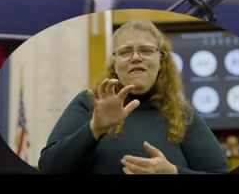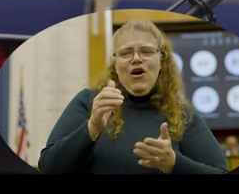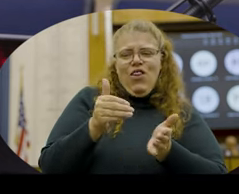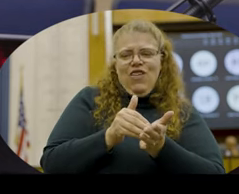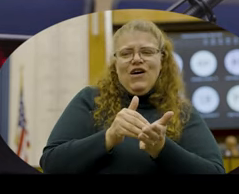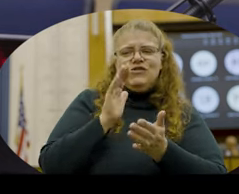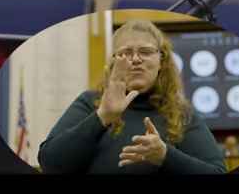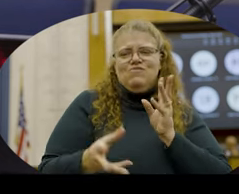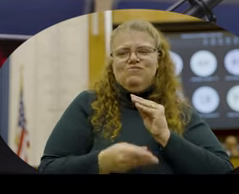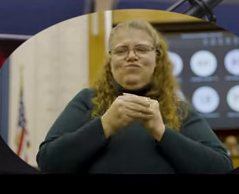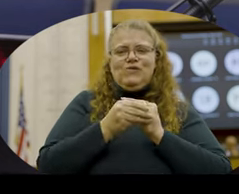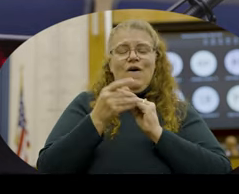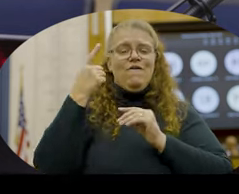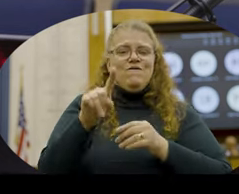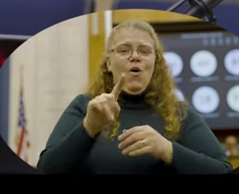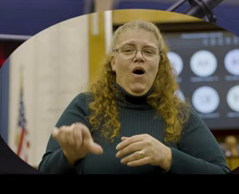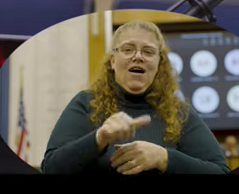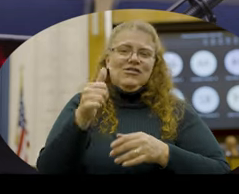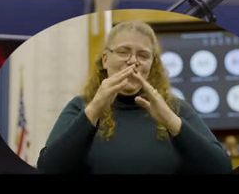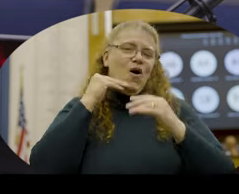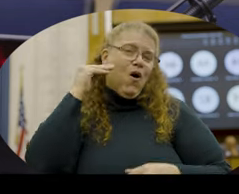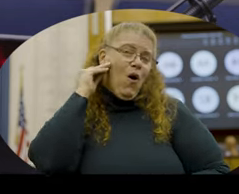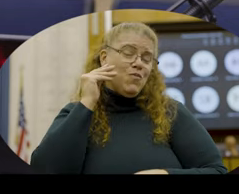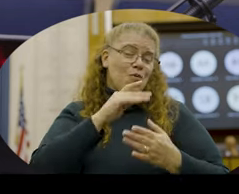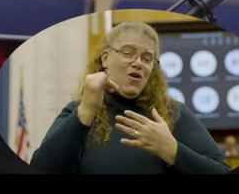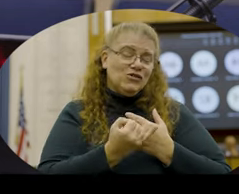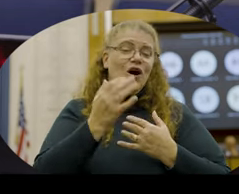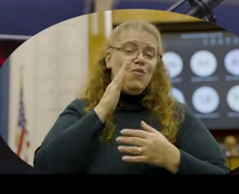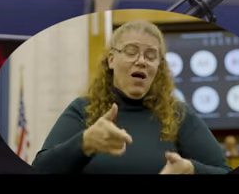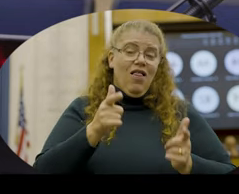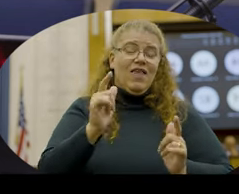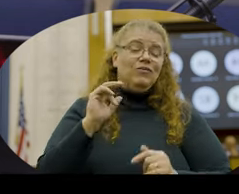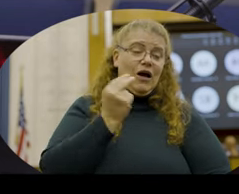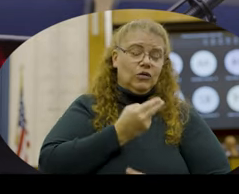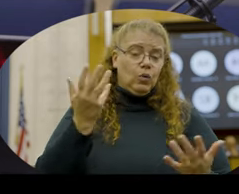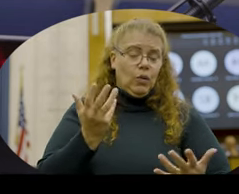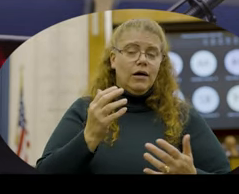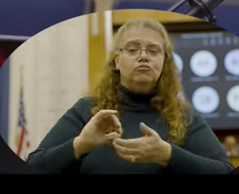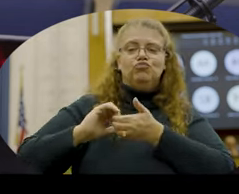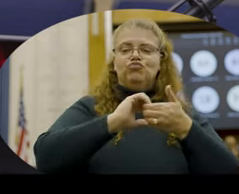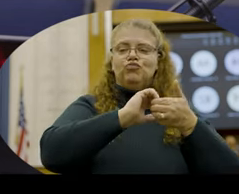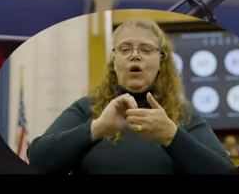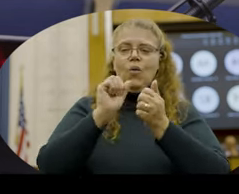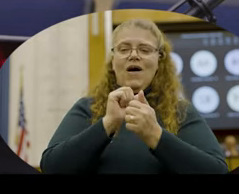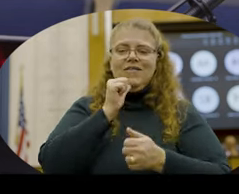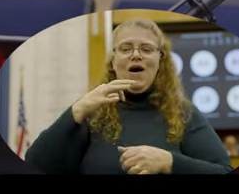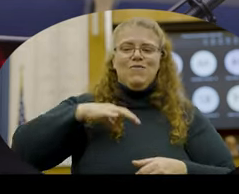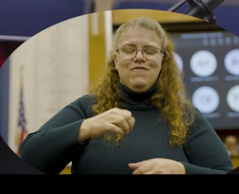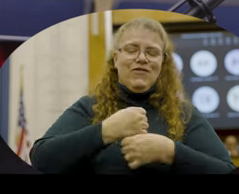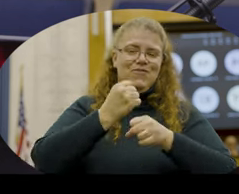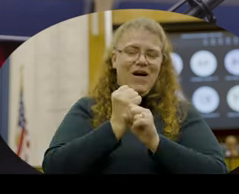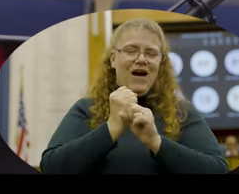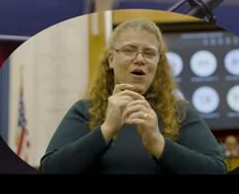$500,000 for our Alternative Homes Project, which will allow us to partner with a nonprofit to create